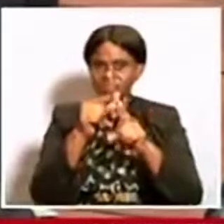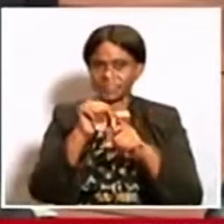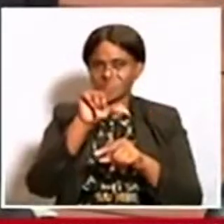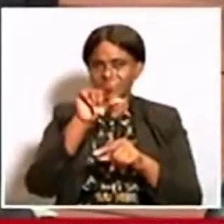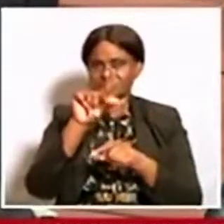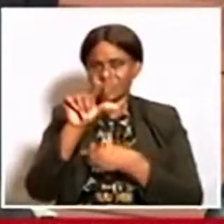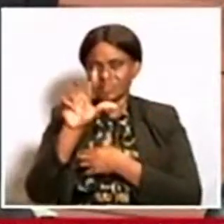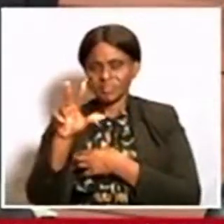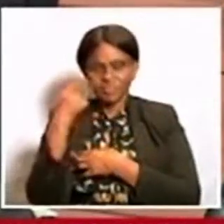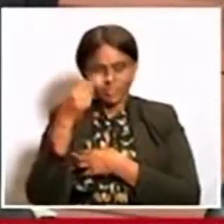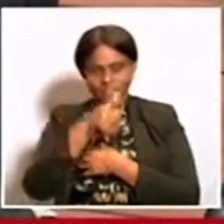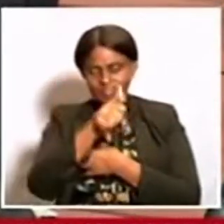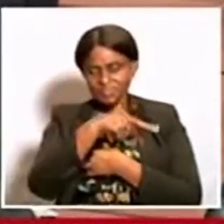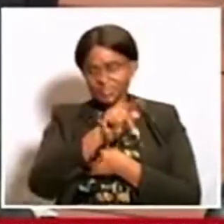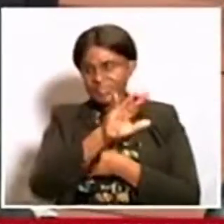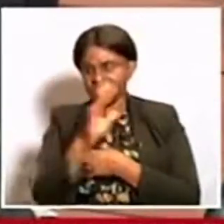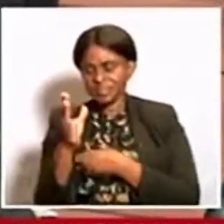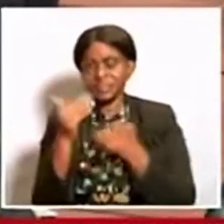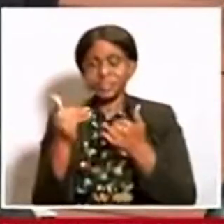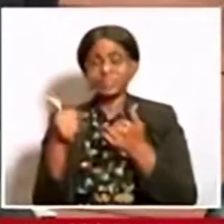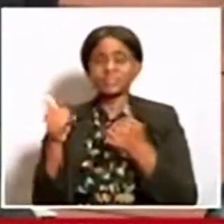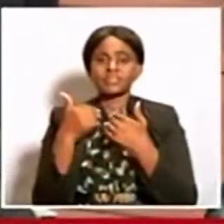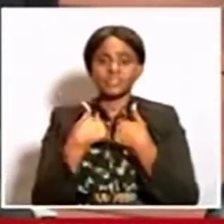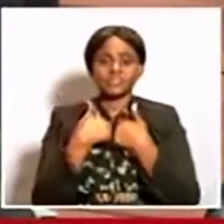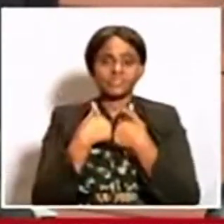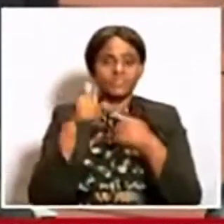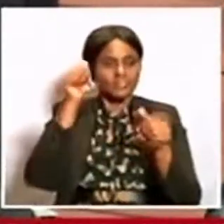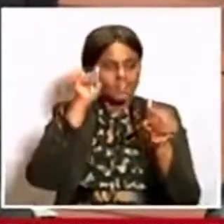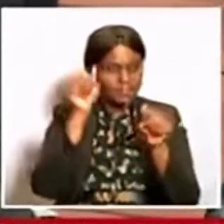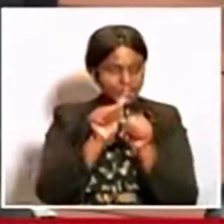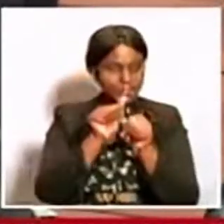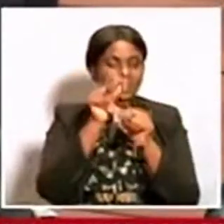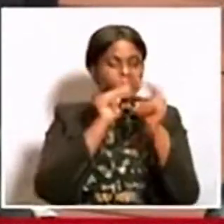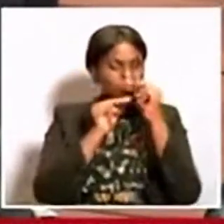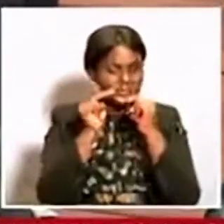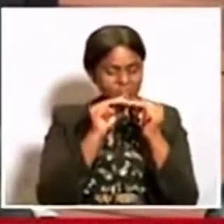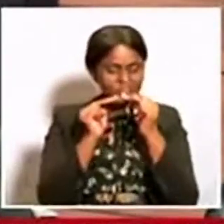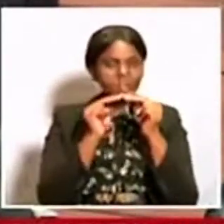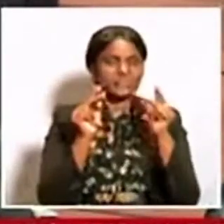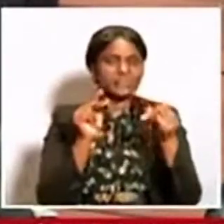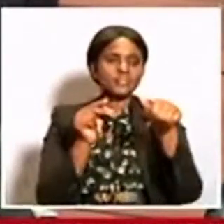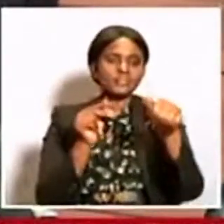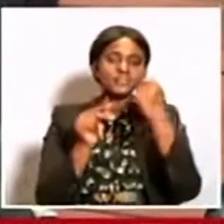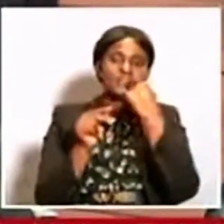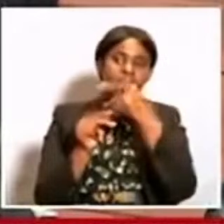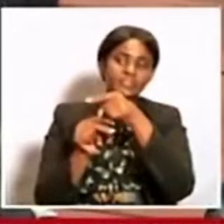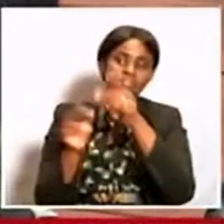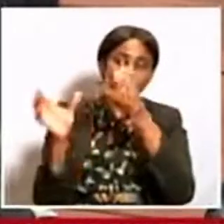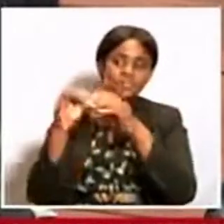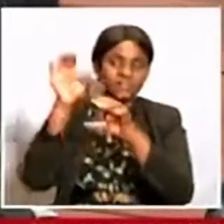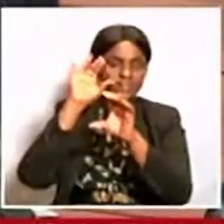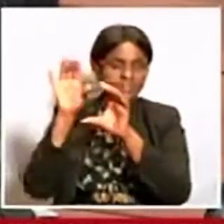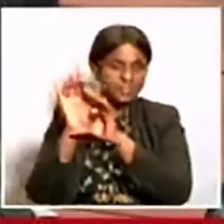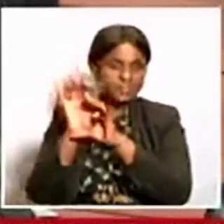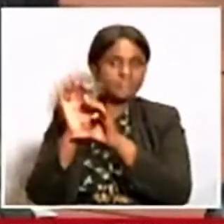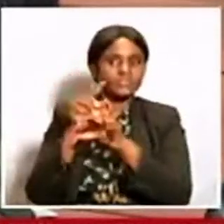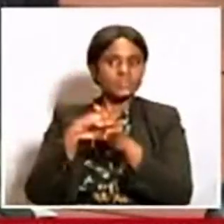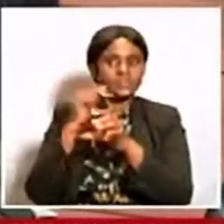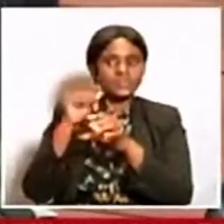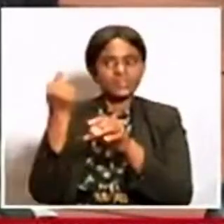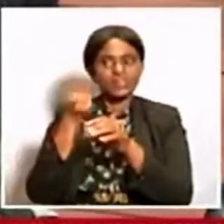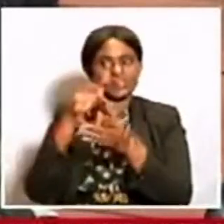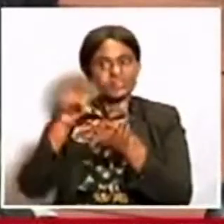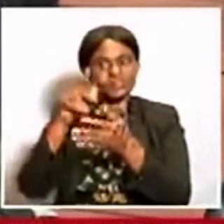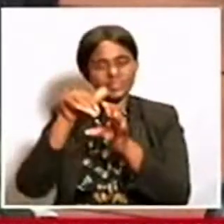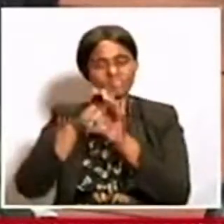2023 for him to refund. And now they have entered in an agreement, negotiating, and he has told the council conditions, I can only pay